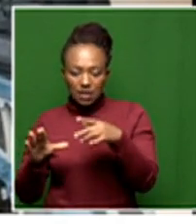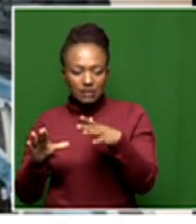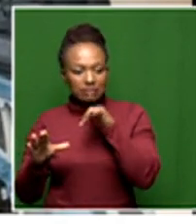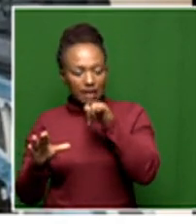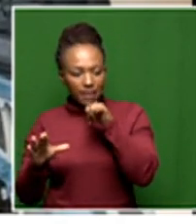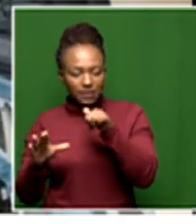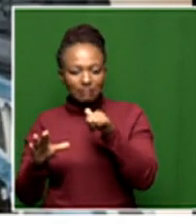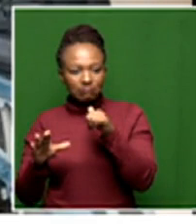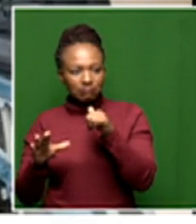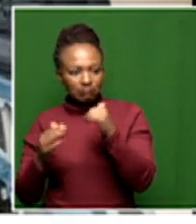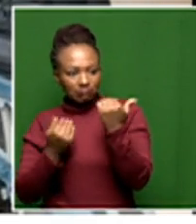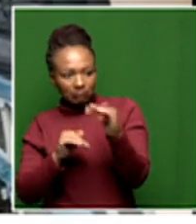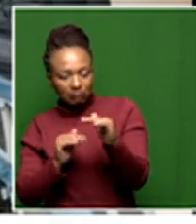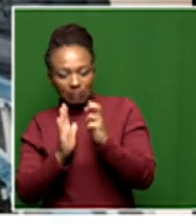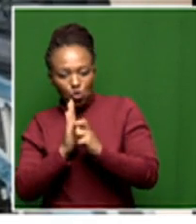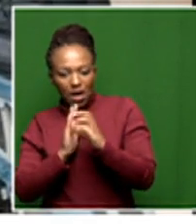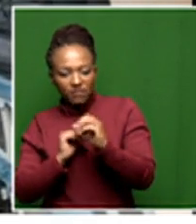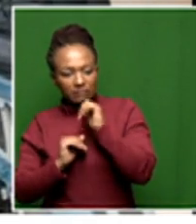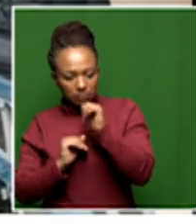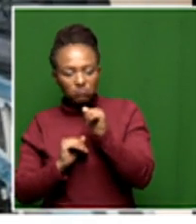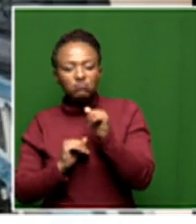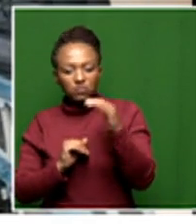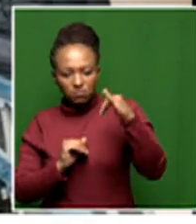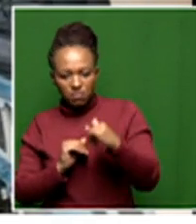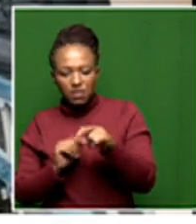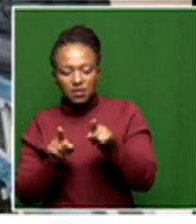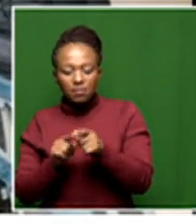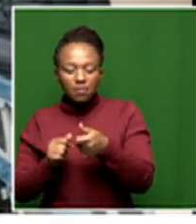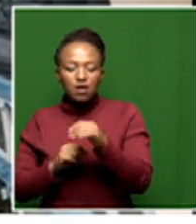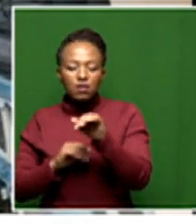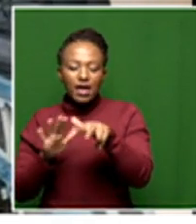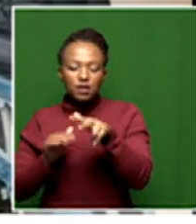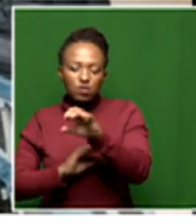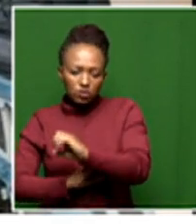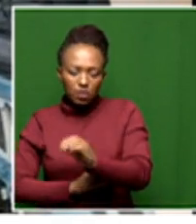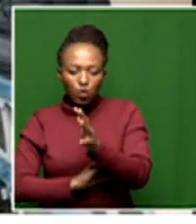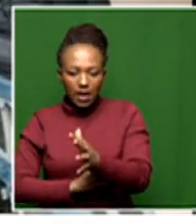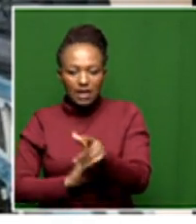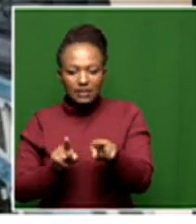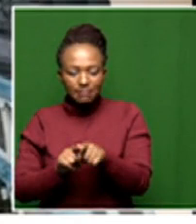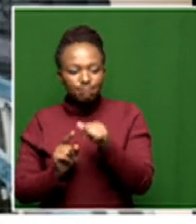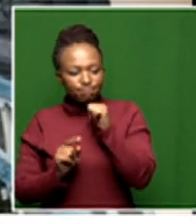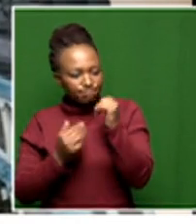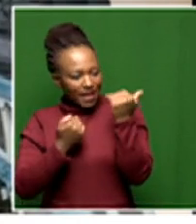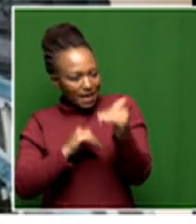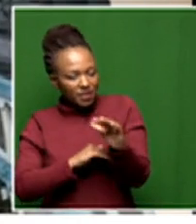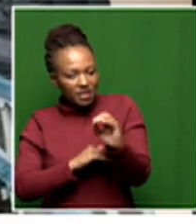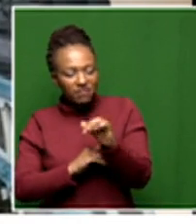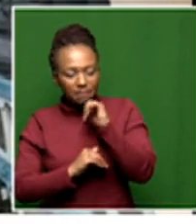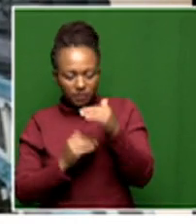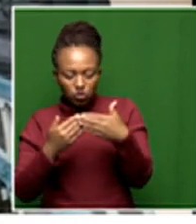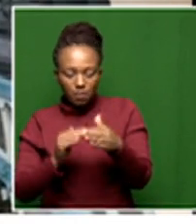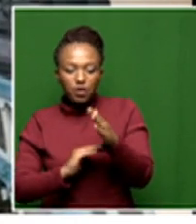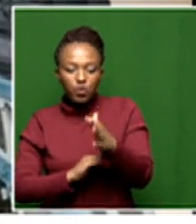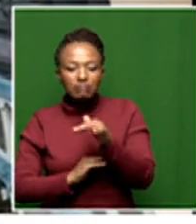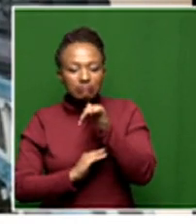measures that are in place. And we will return on the 18th of October, and we do aim to, even with the limitations that the government have